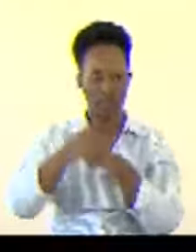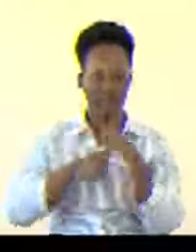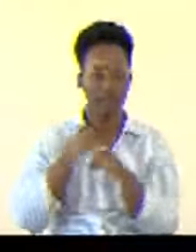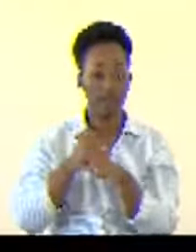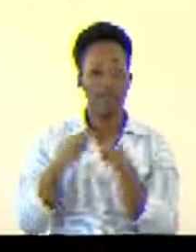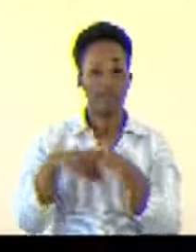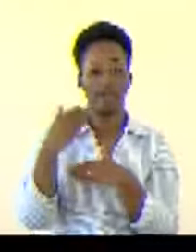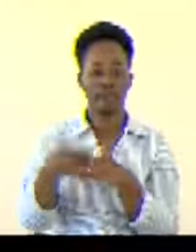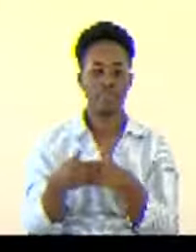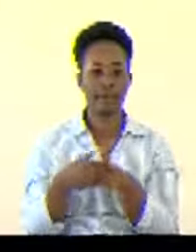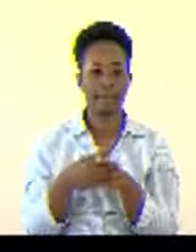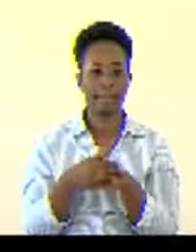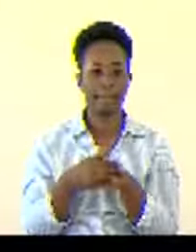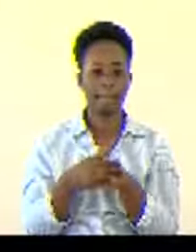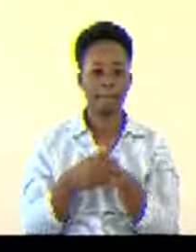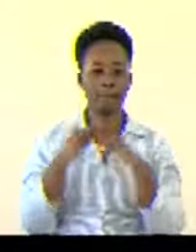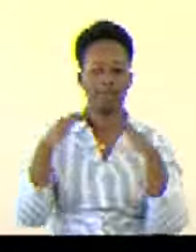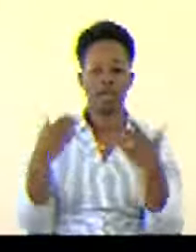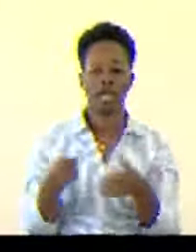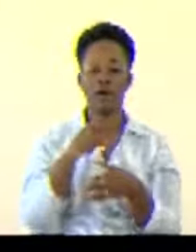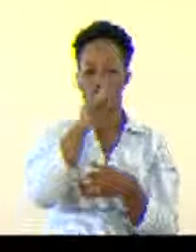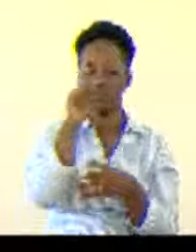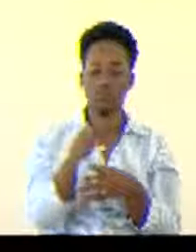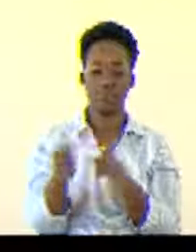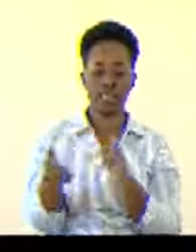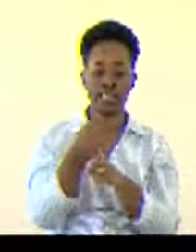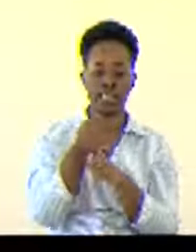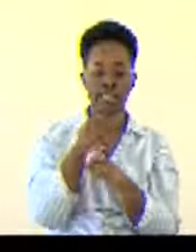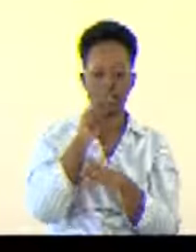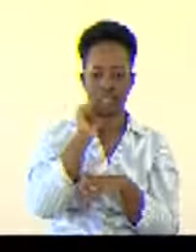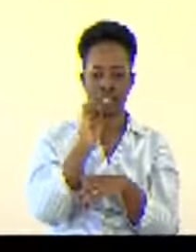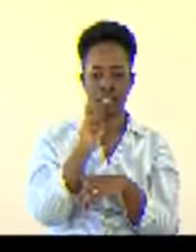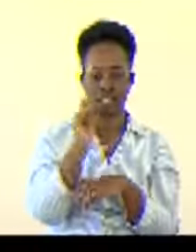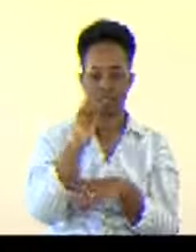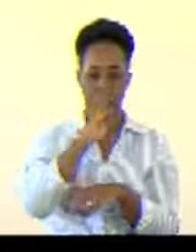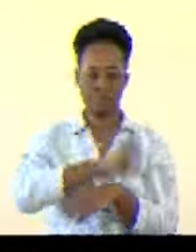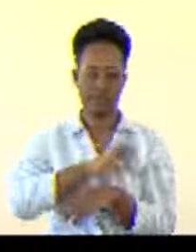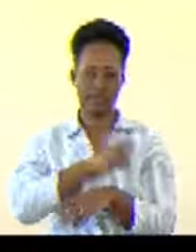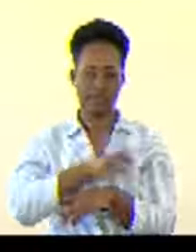therefore, here, how do you get this? The net profit ratio